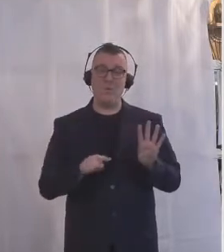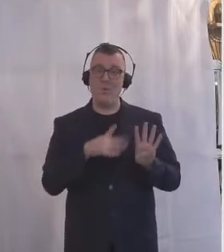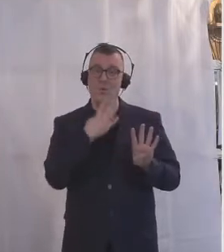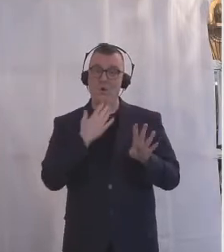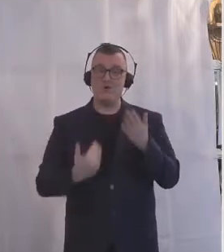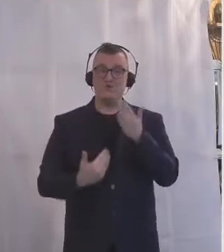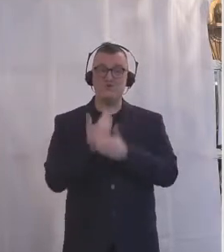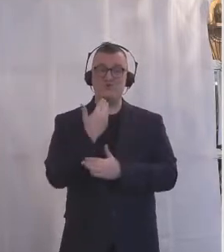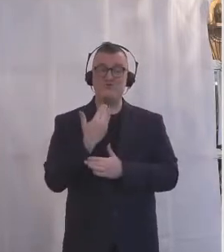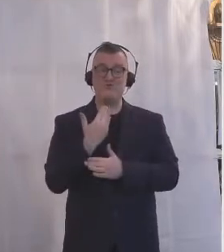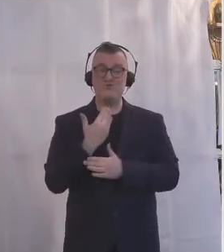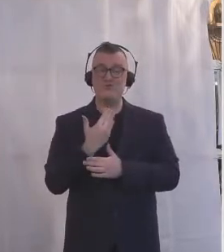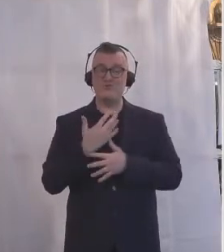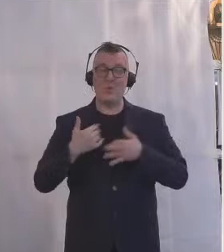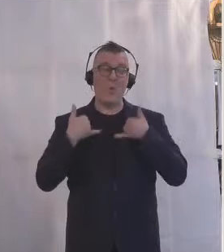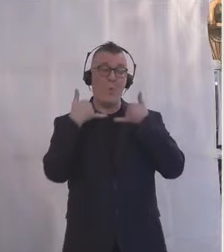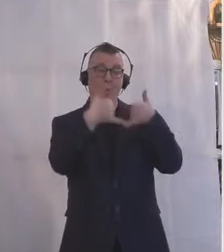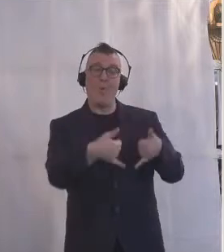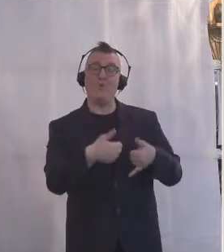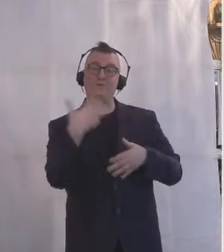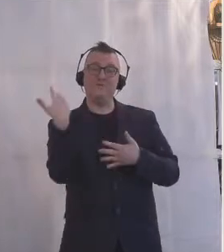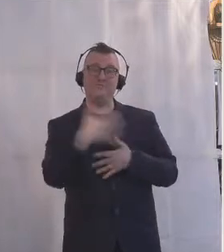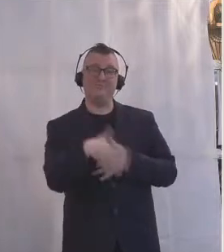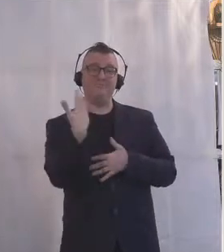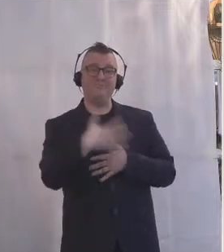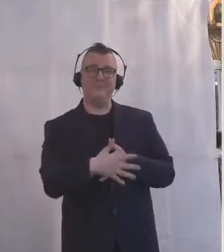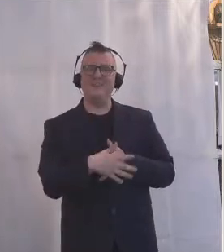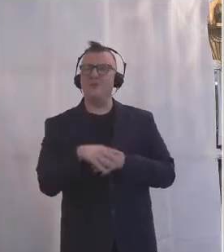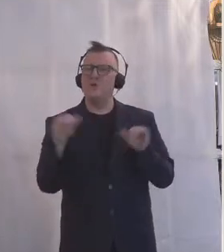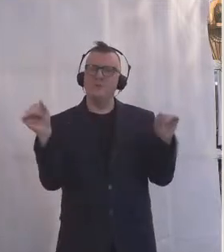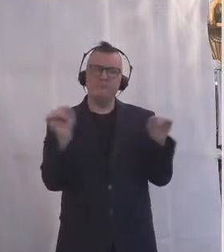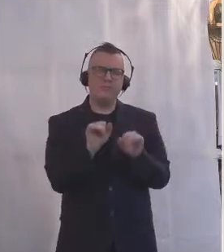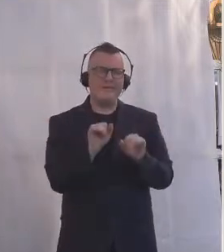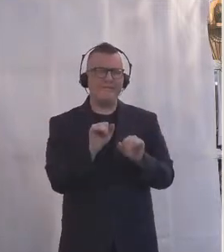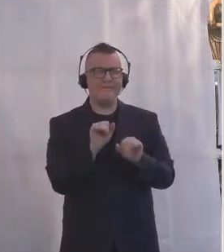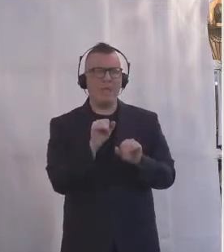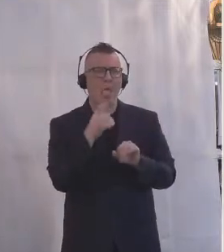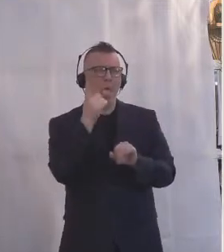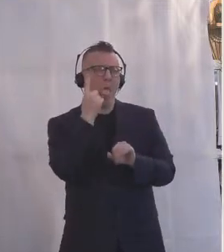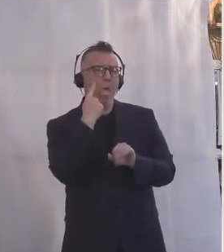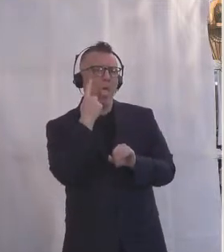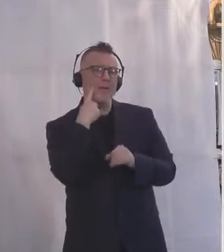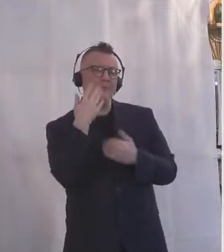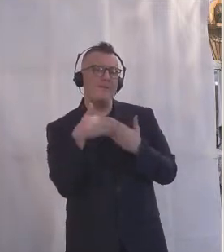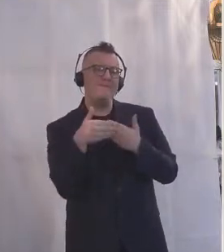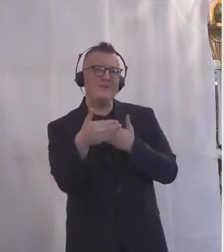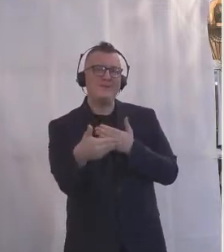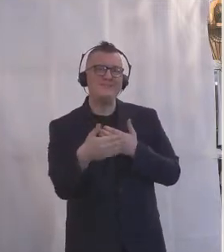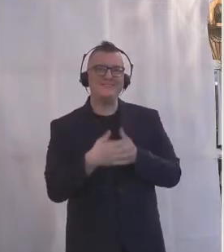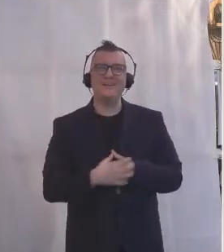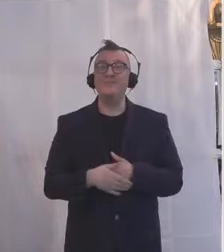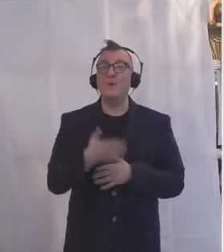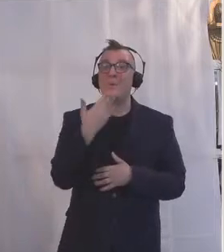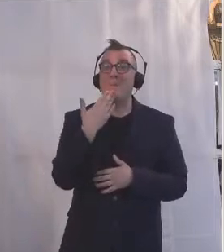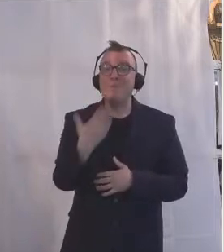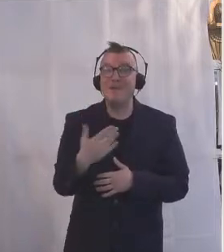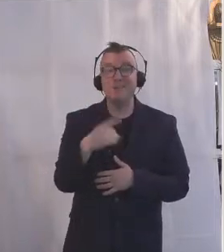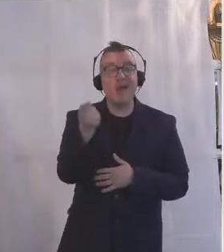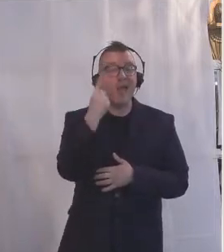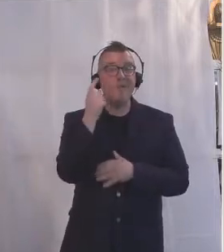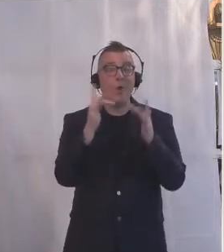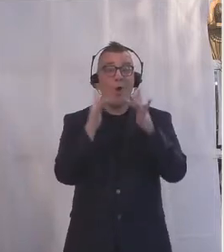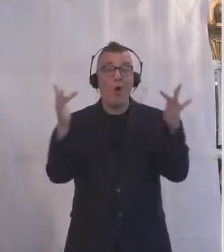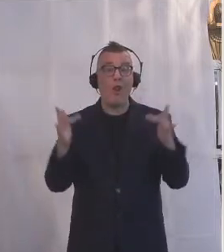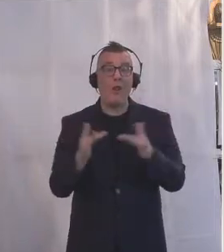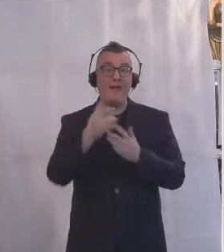new 50 award winners. So, yeah, just a flavour of what's to come. Please do check out the stories of the others,